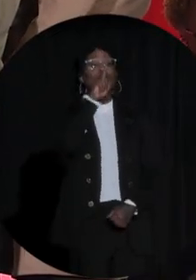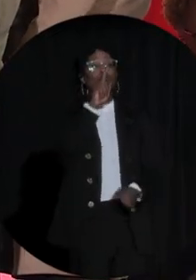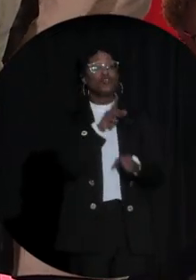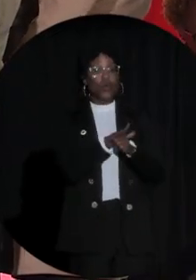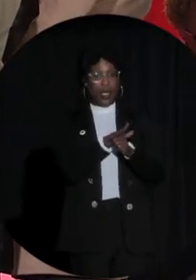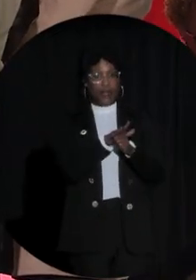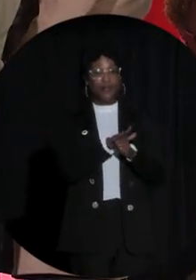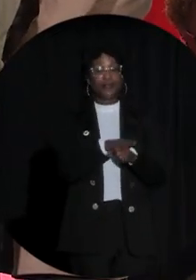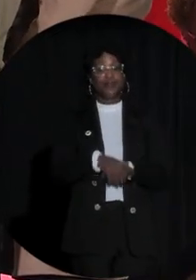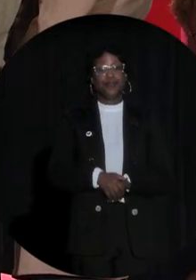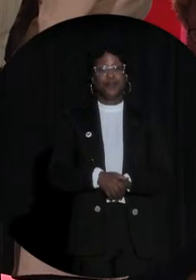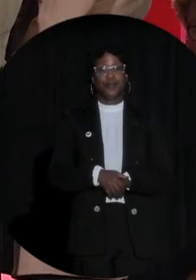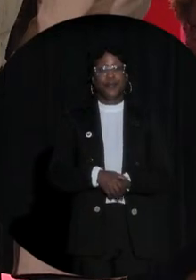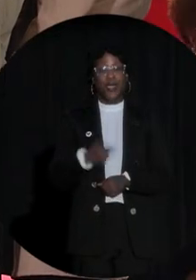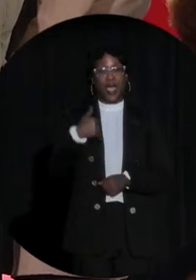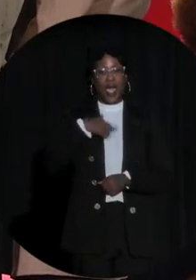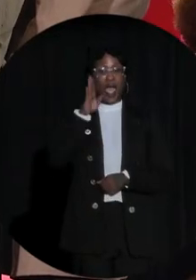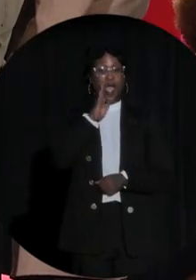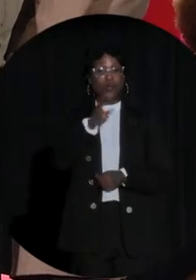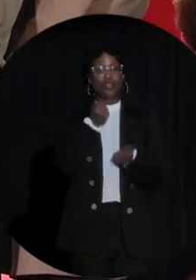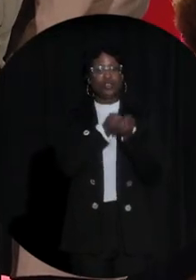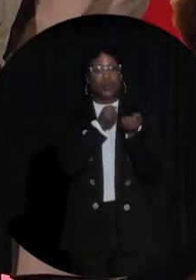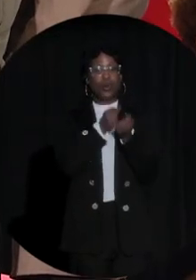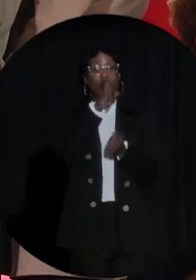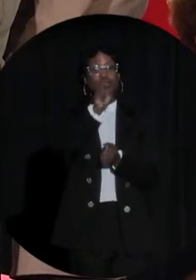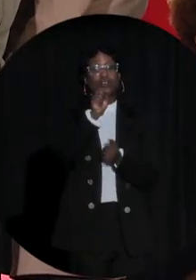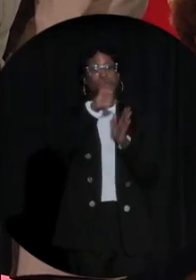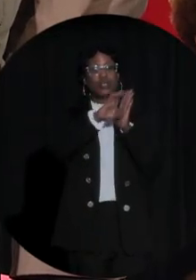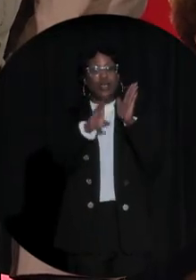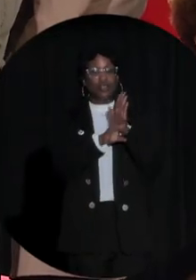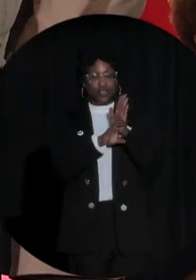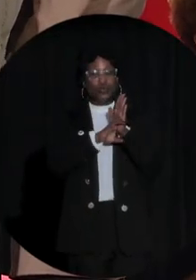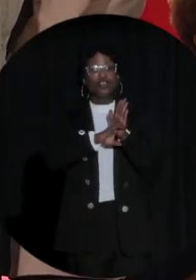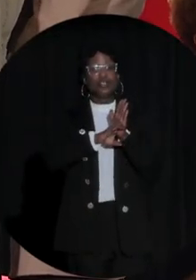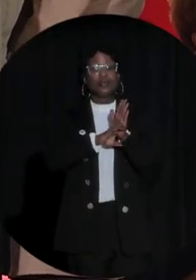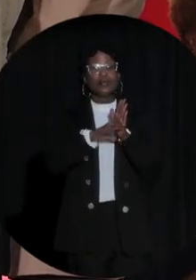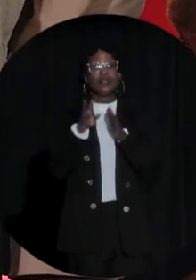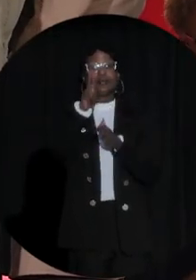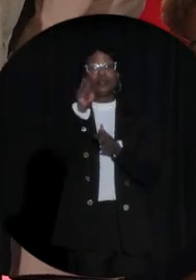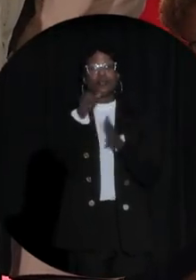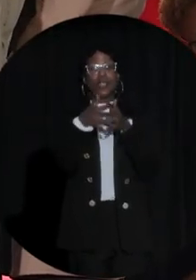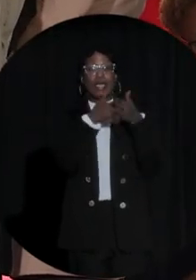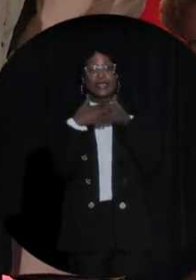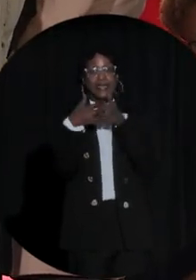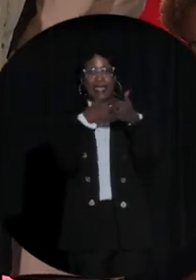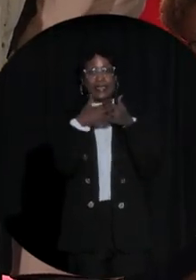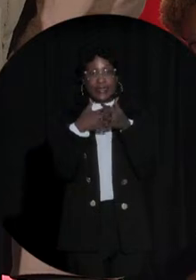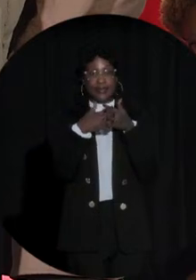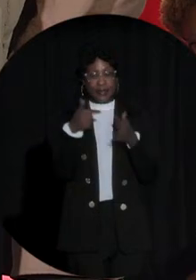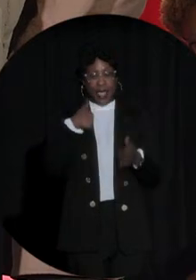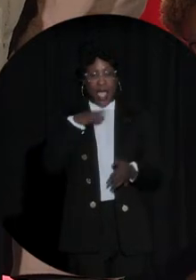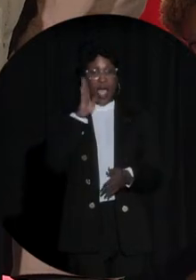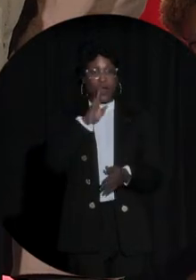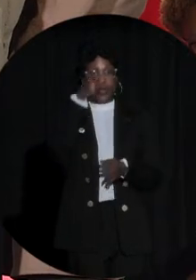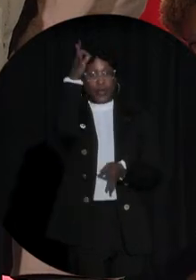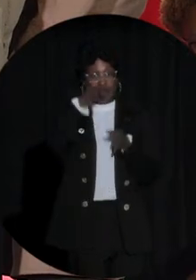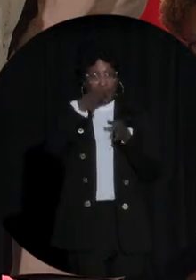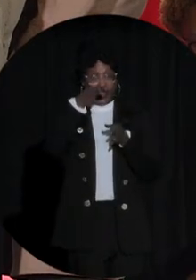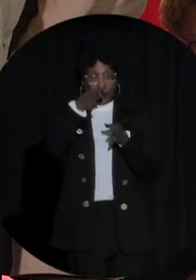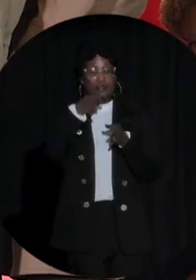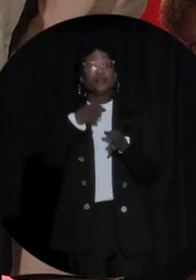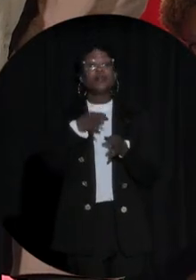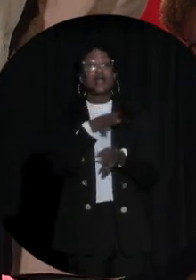support the Constitution of the United States. That I will support the Constitution of the United States. And that I will be faithful. And that I will be faithful. And bear